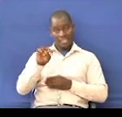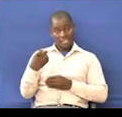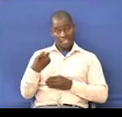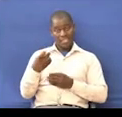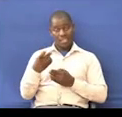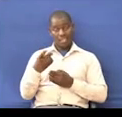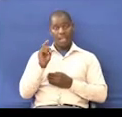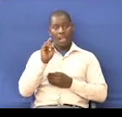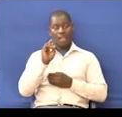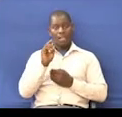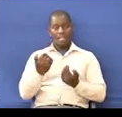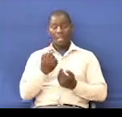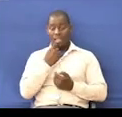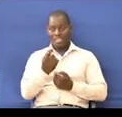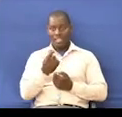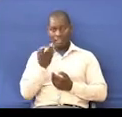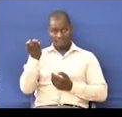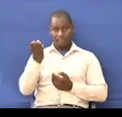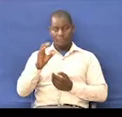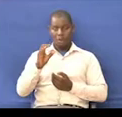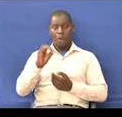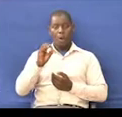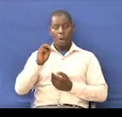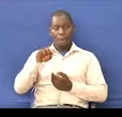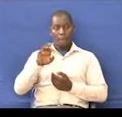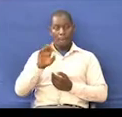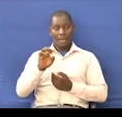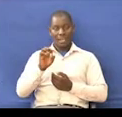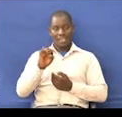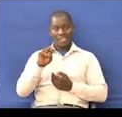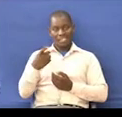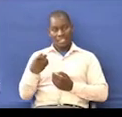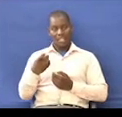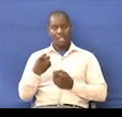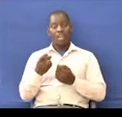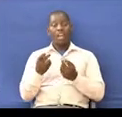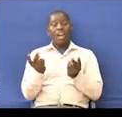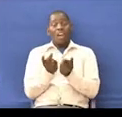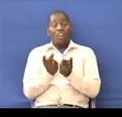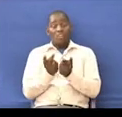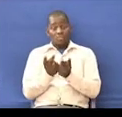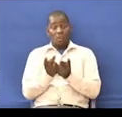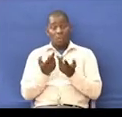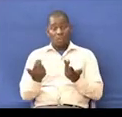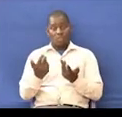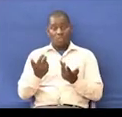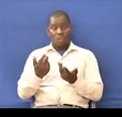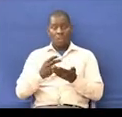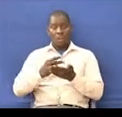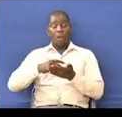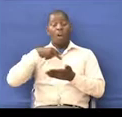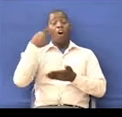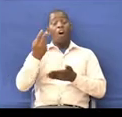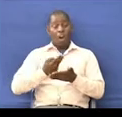of which we can say a compressing force, but also we are having the rotation,